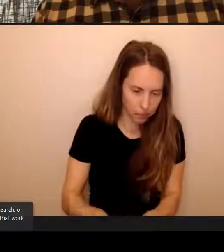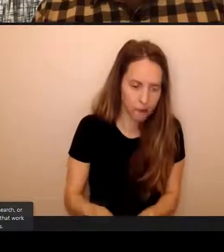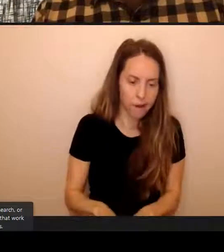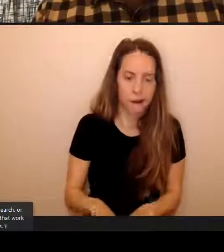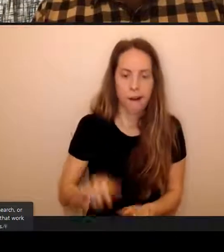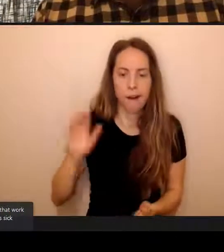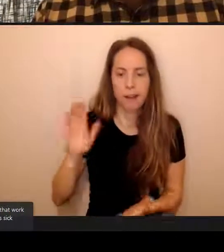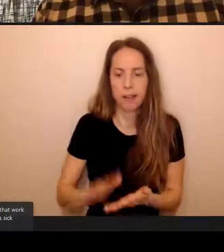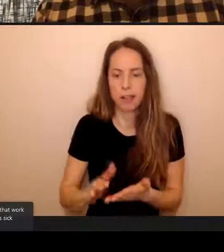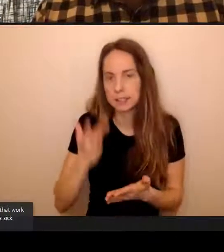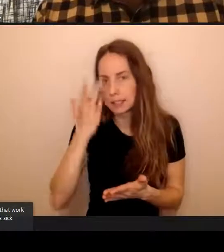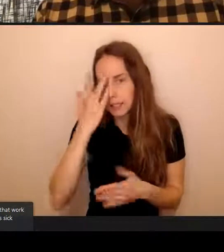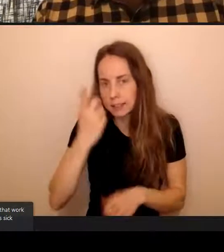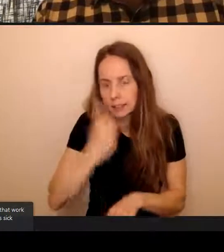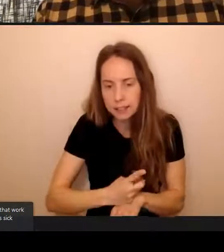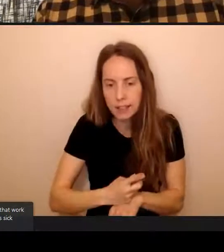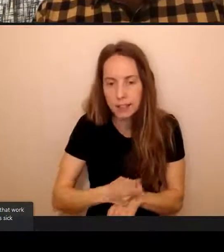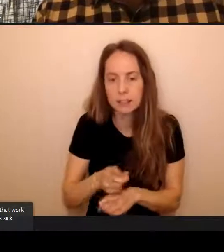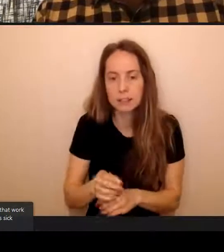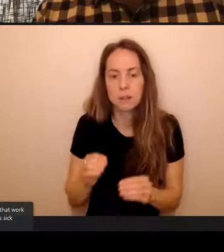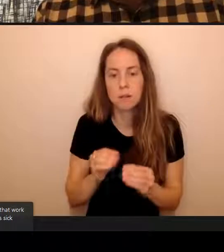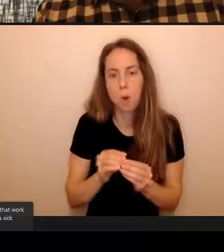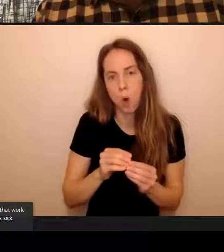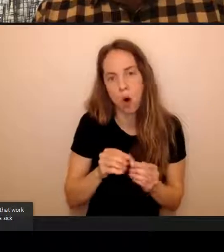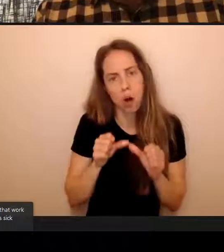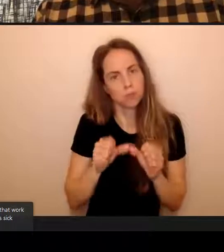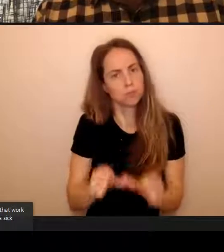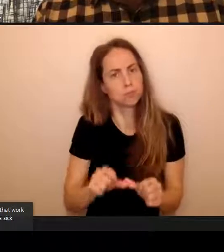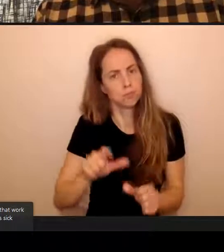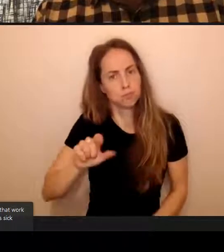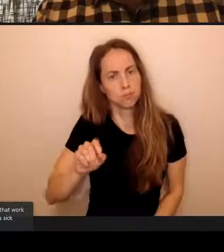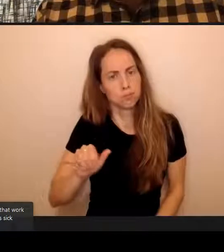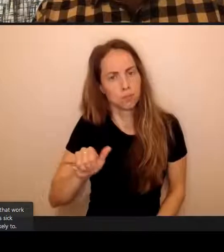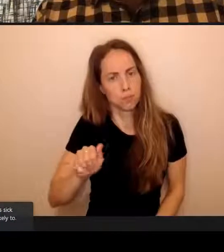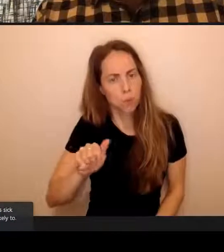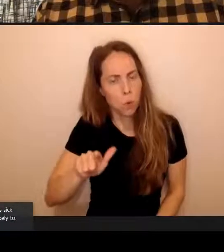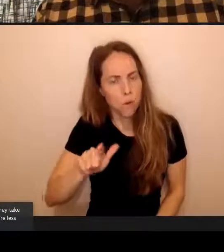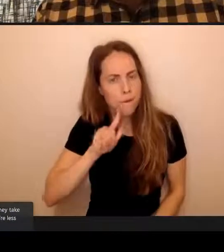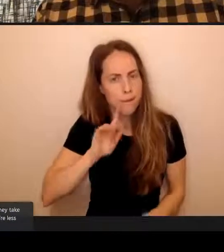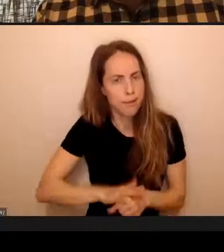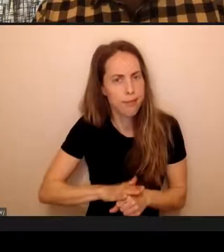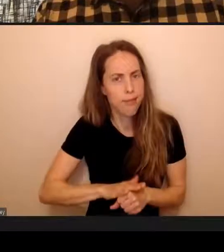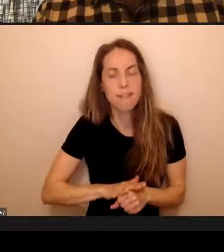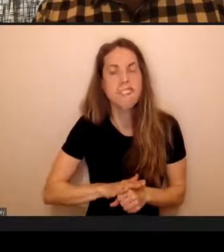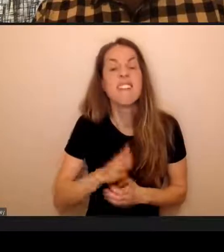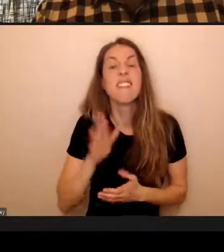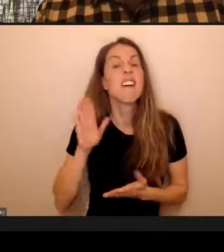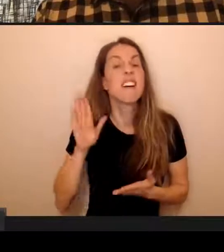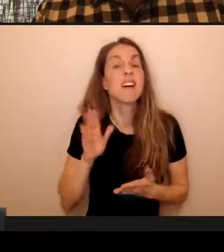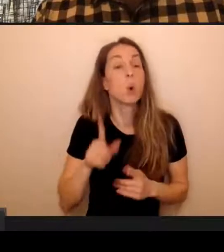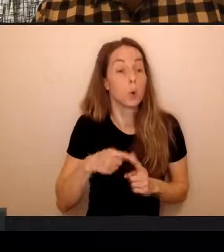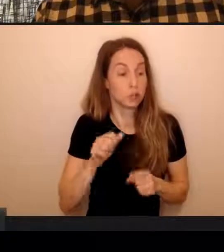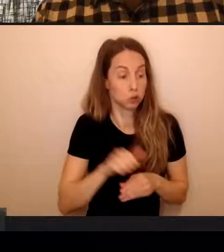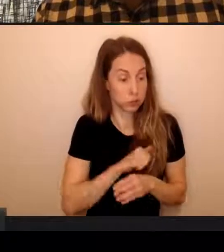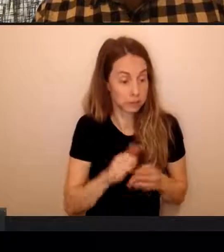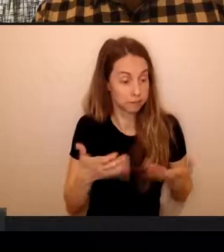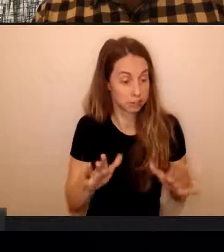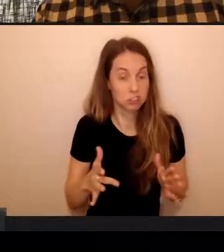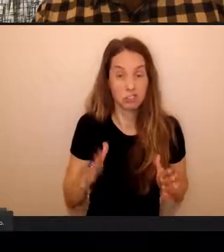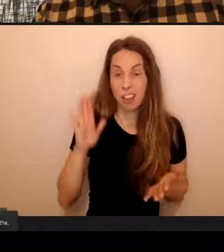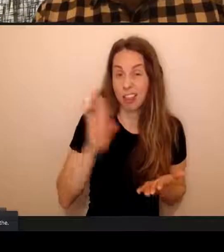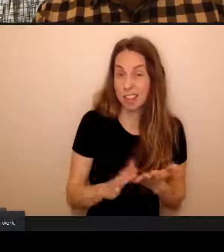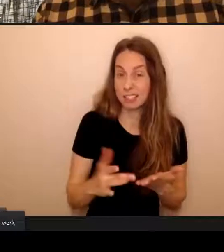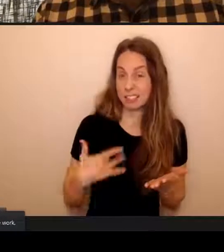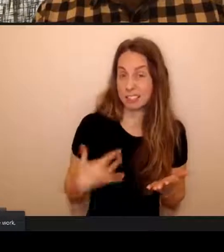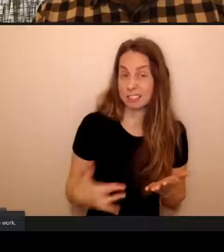sick days. They're more loyal. They're less likely to change jobs once you've trained them to do the